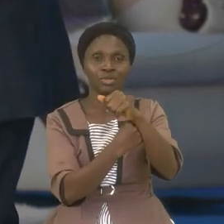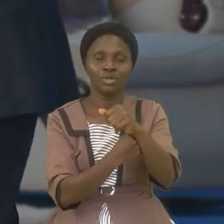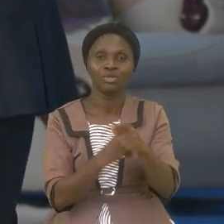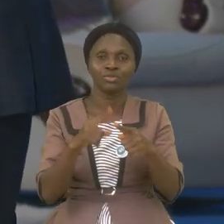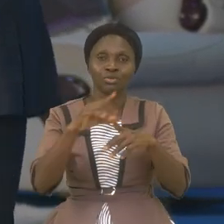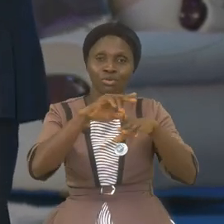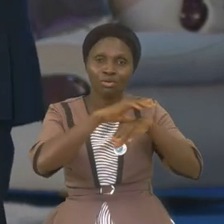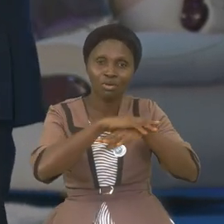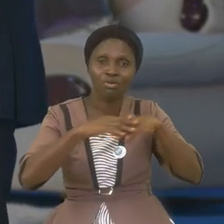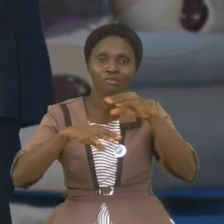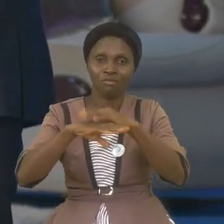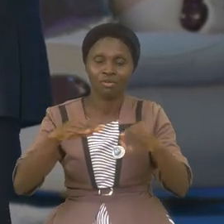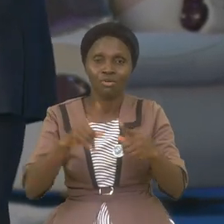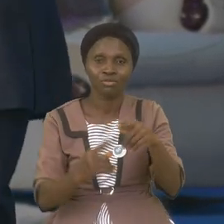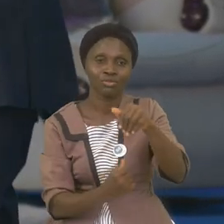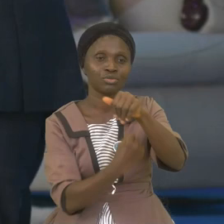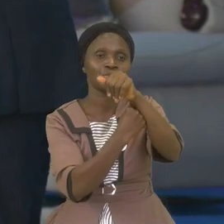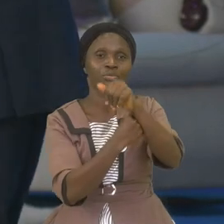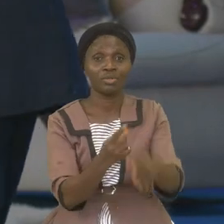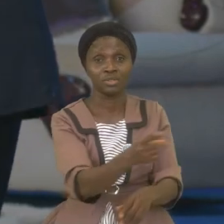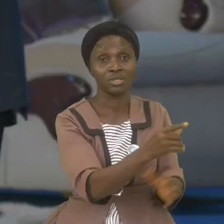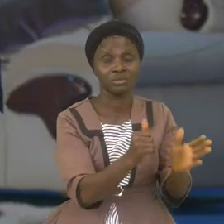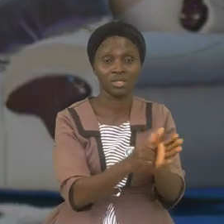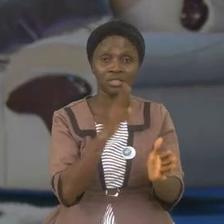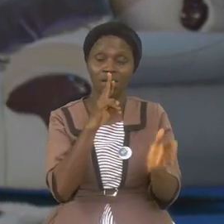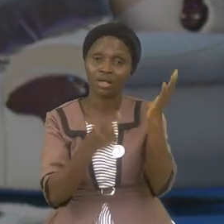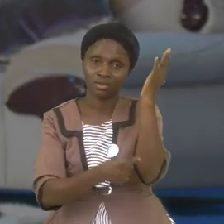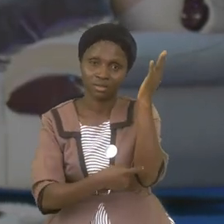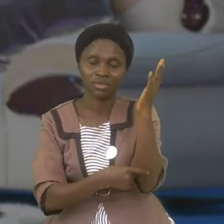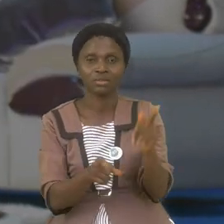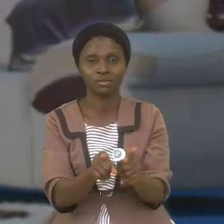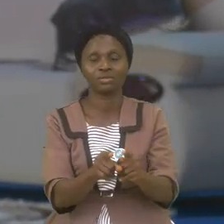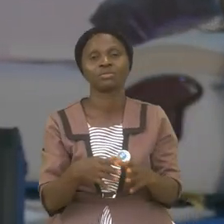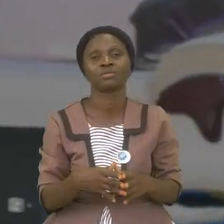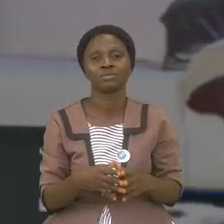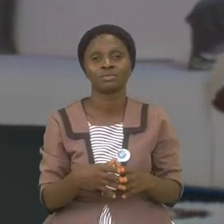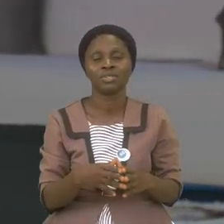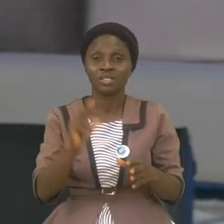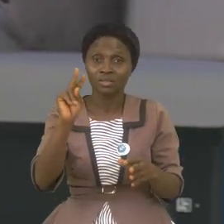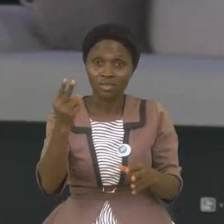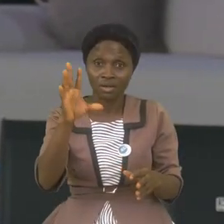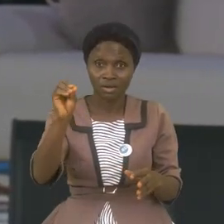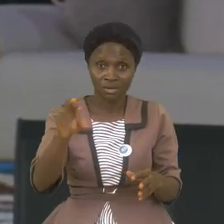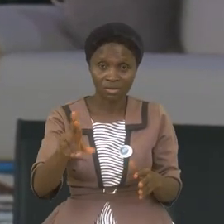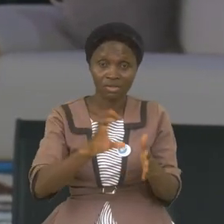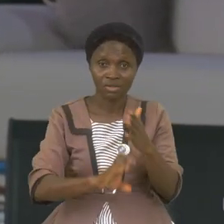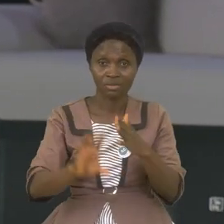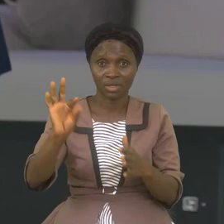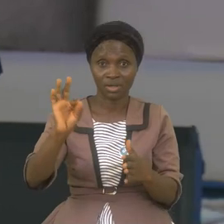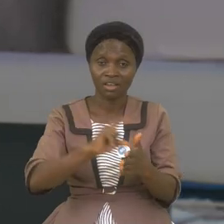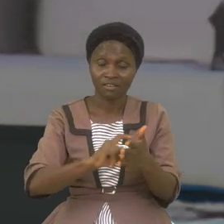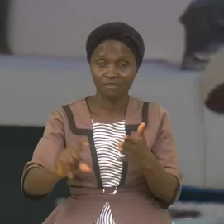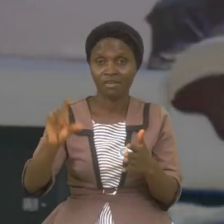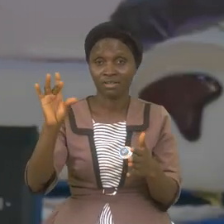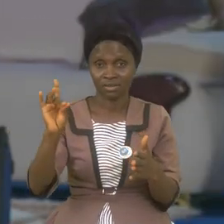them that are tempted. In 2 Corinthians chapter 9, reading from verse 8, it